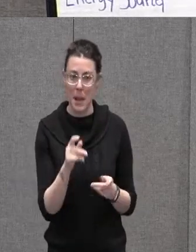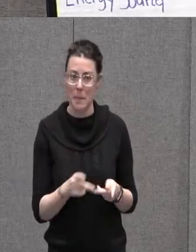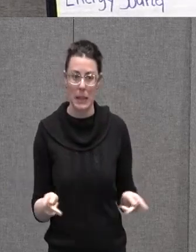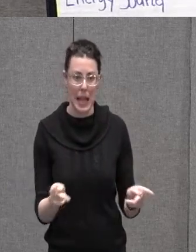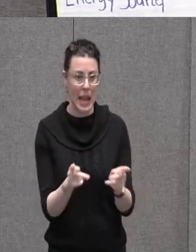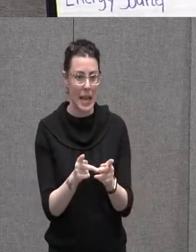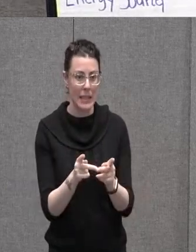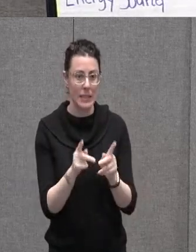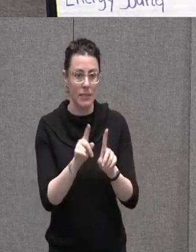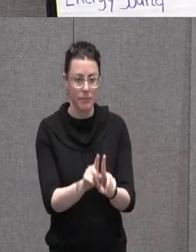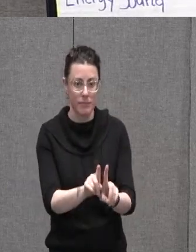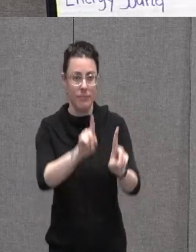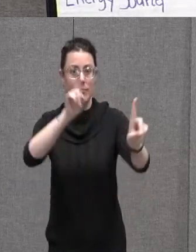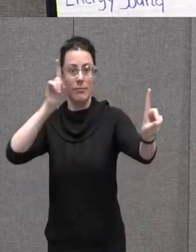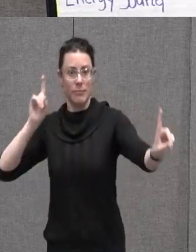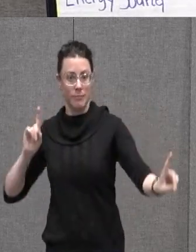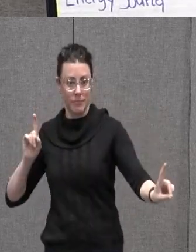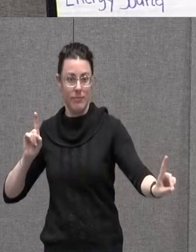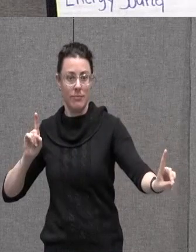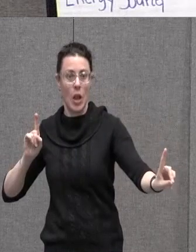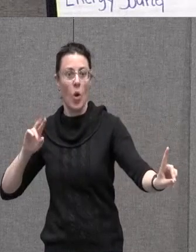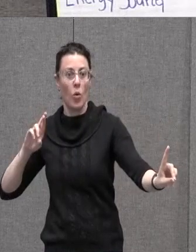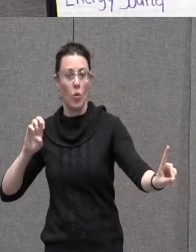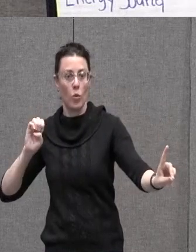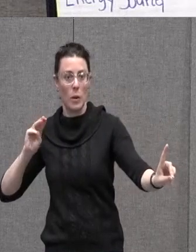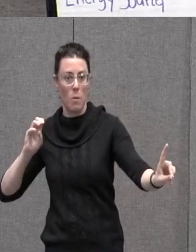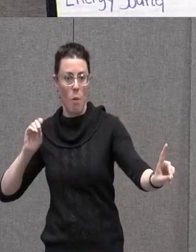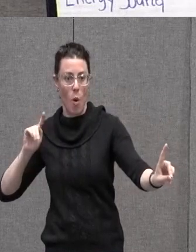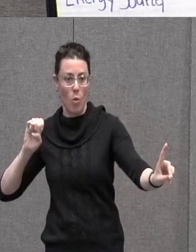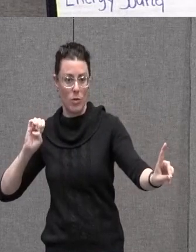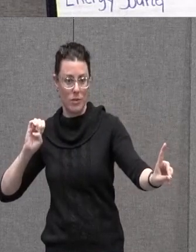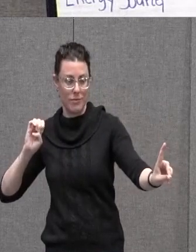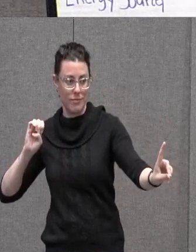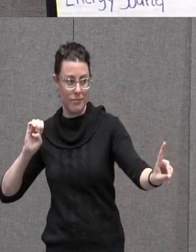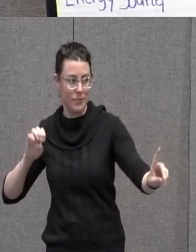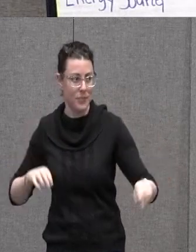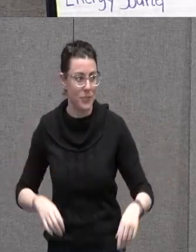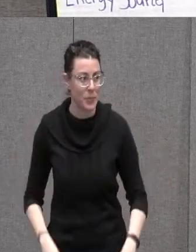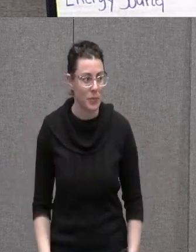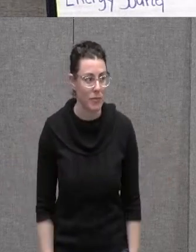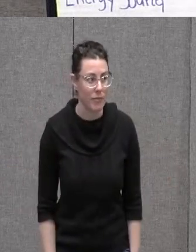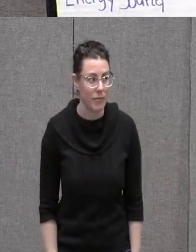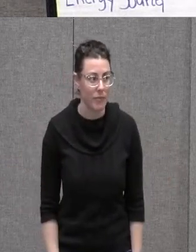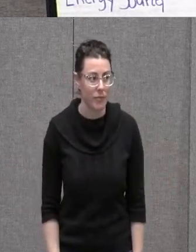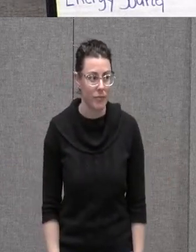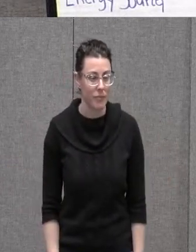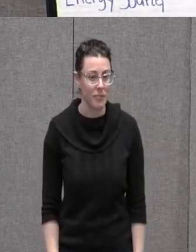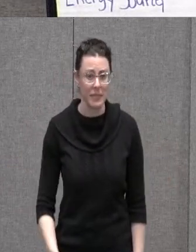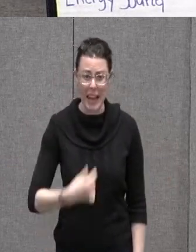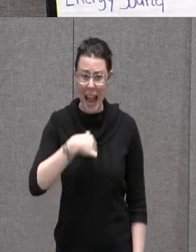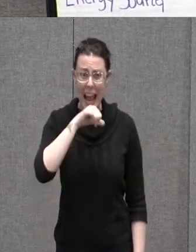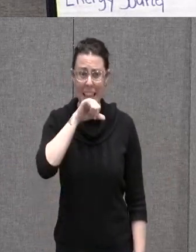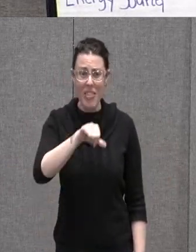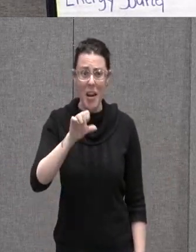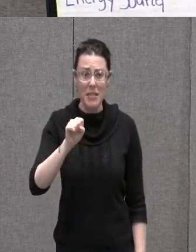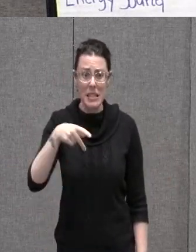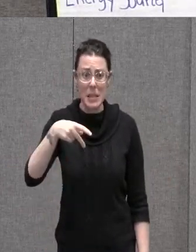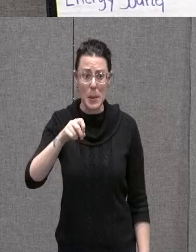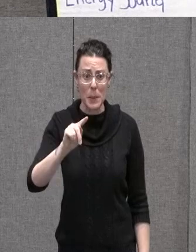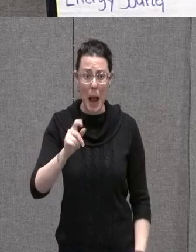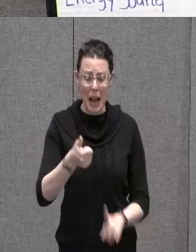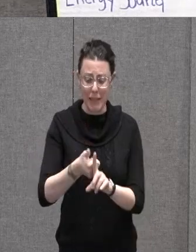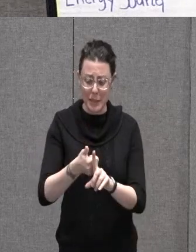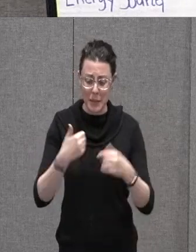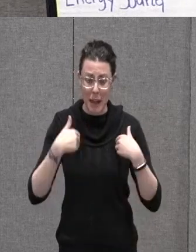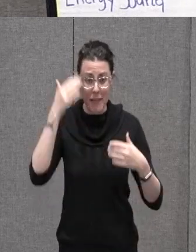Good. Okay, diamond up there. And then I love how Spot had a head. One of Spot's tools is